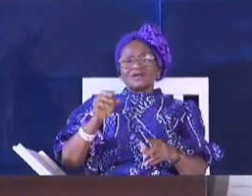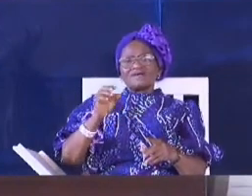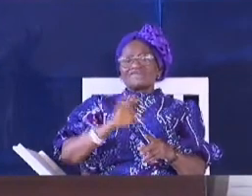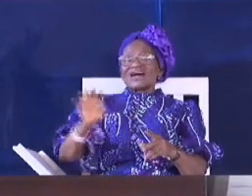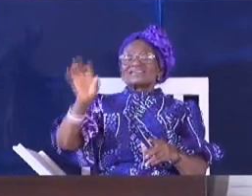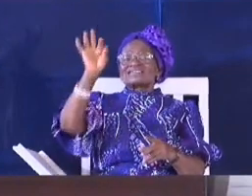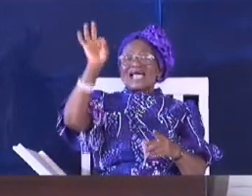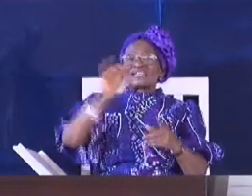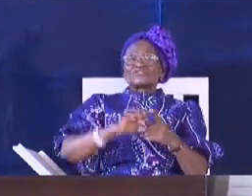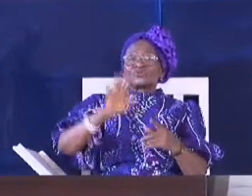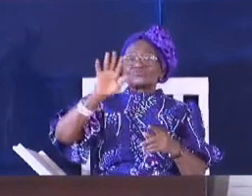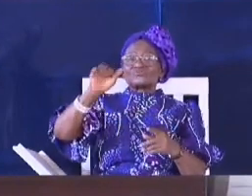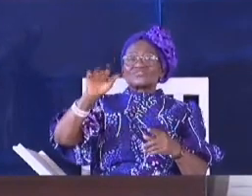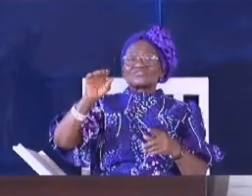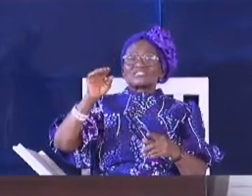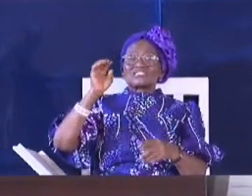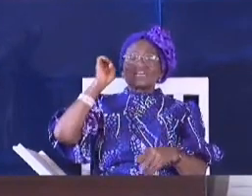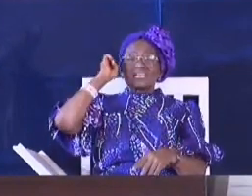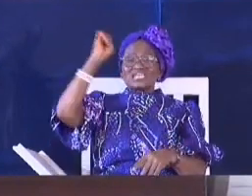15, he was there